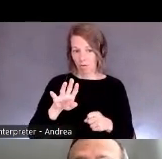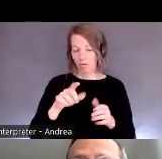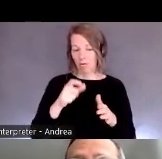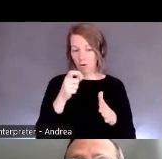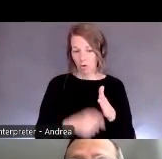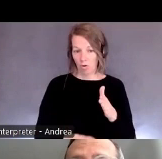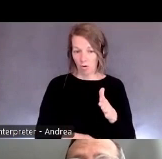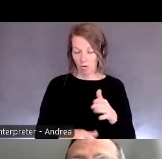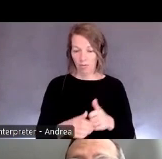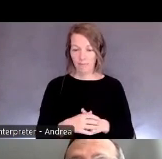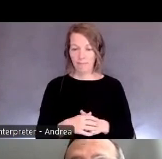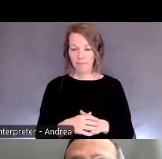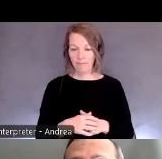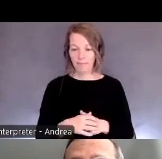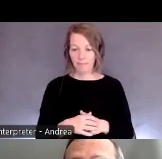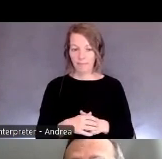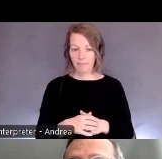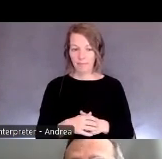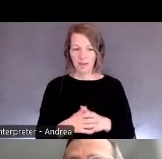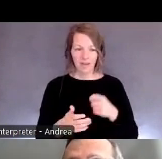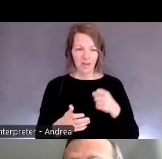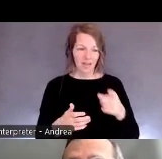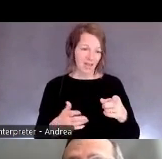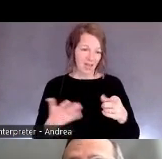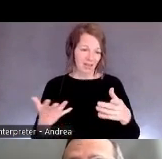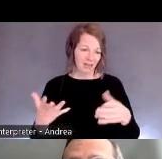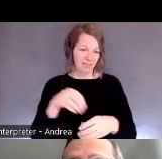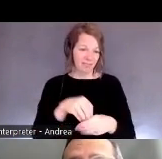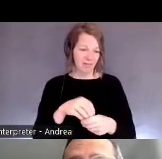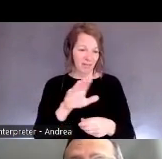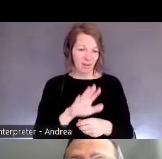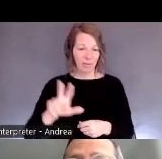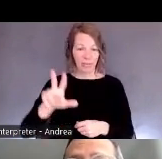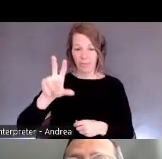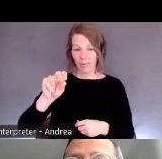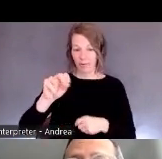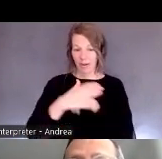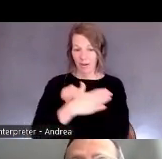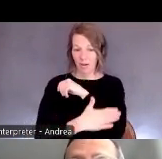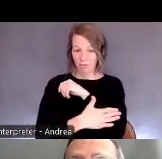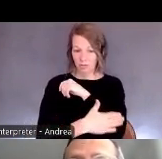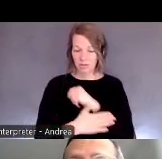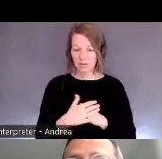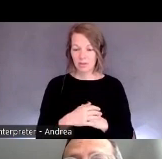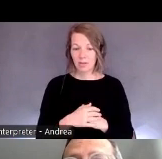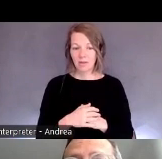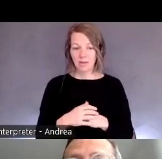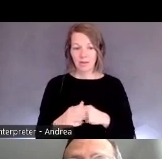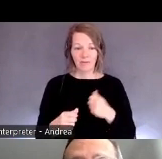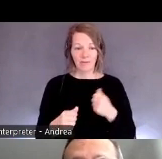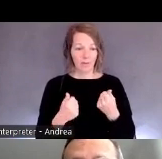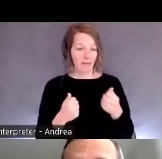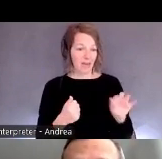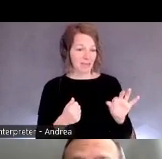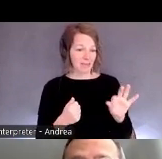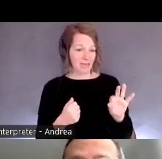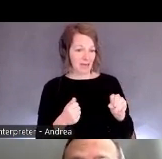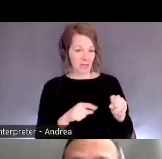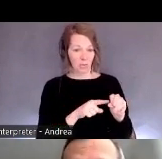they work about 30 countries in this classification. They use data from 1990